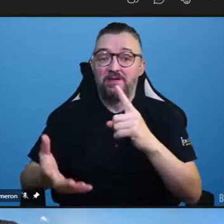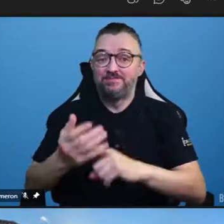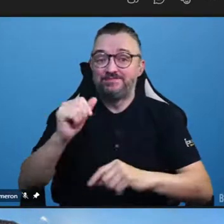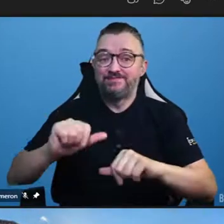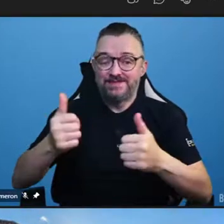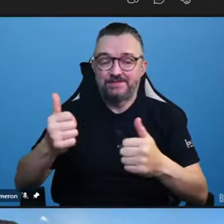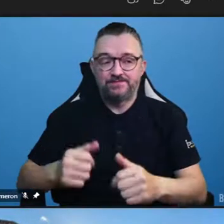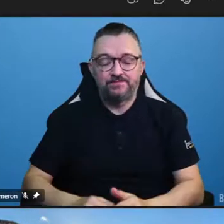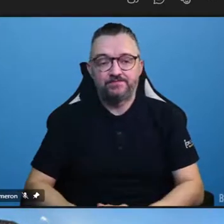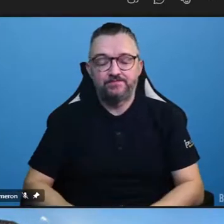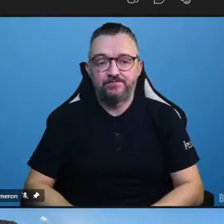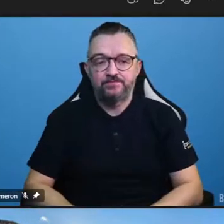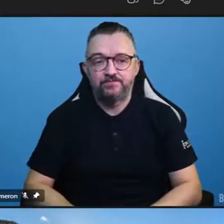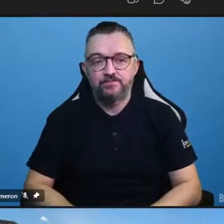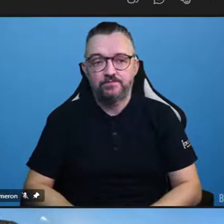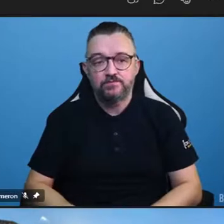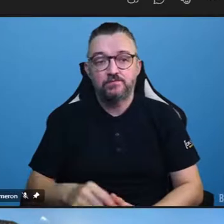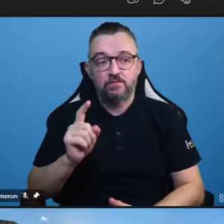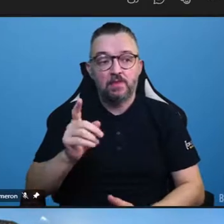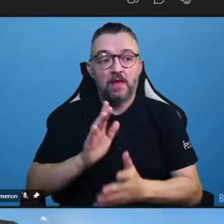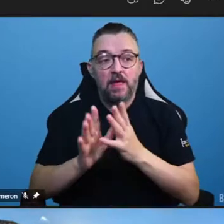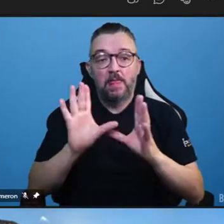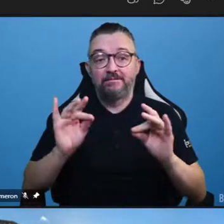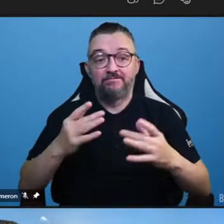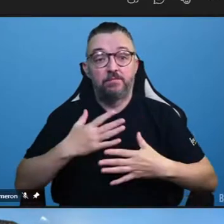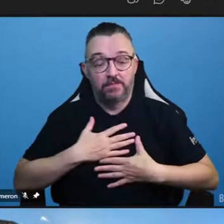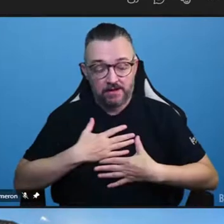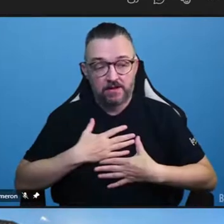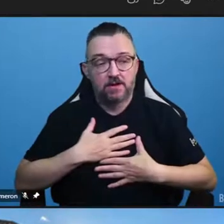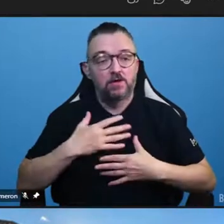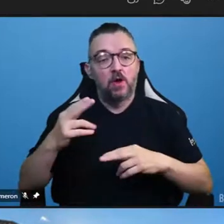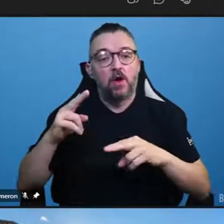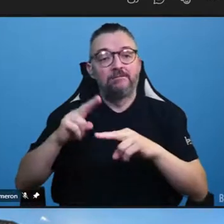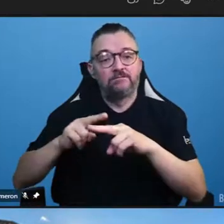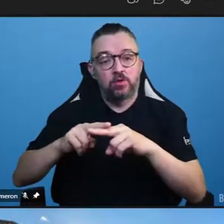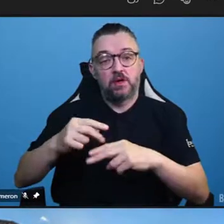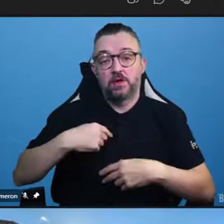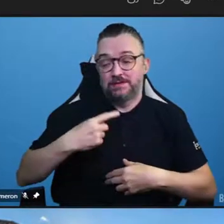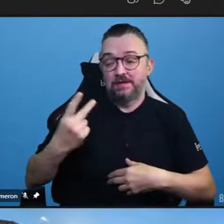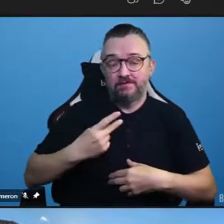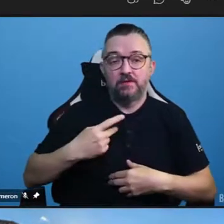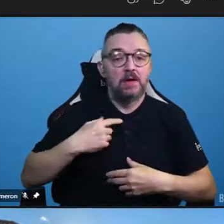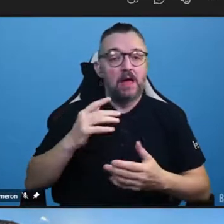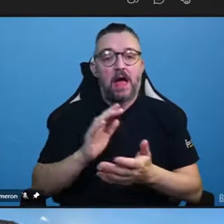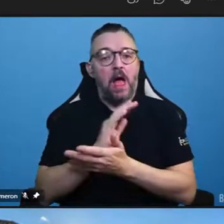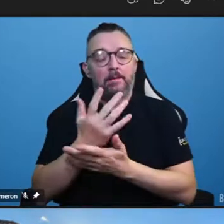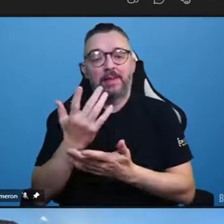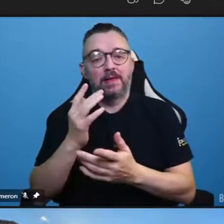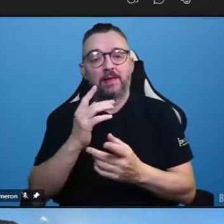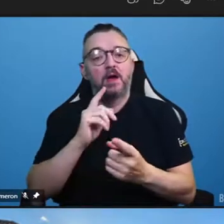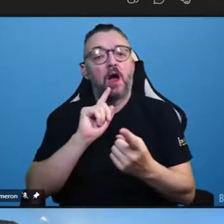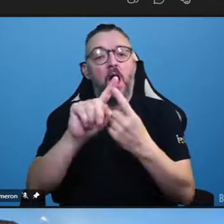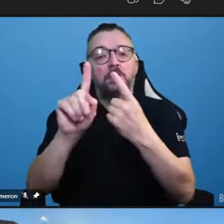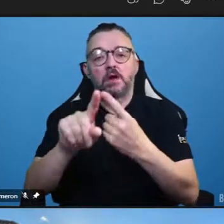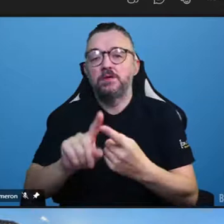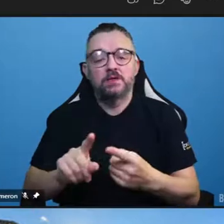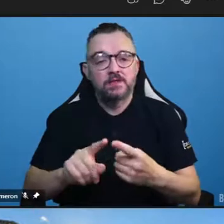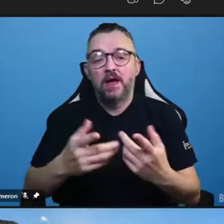circumstances. That's it from me, Chair. Fiona and I would be happy to take any questions that the committee may have on our report.